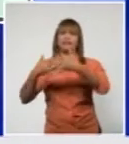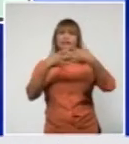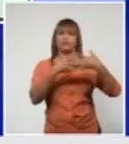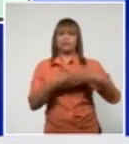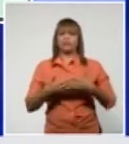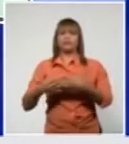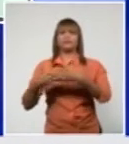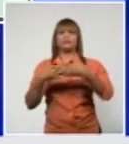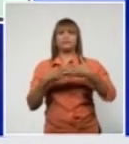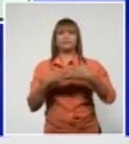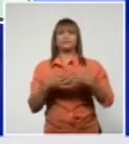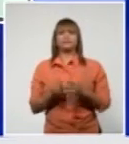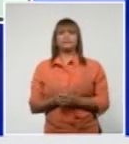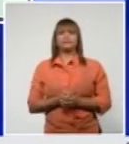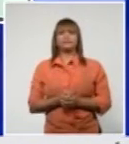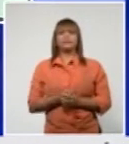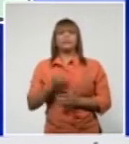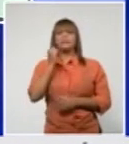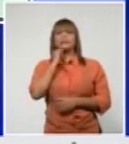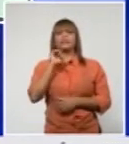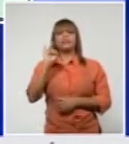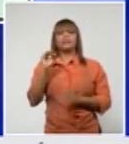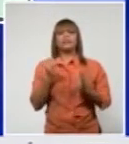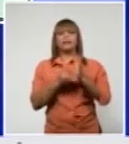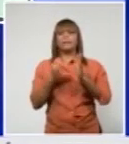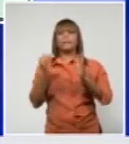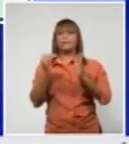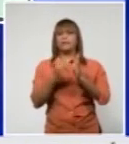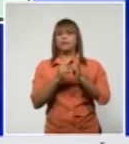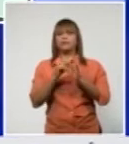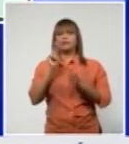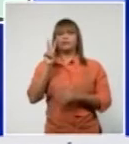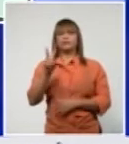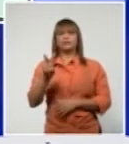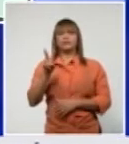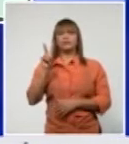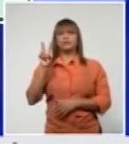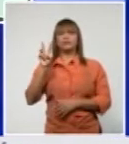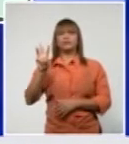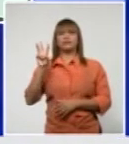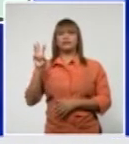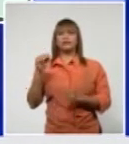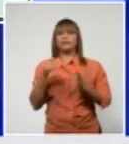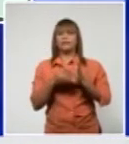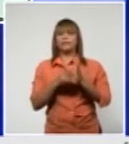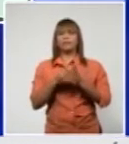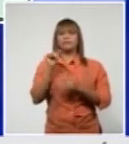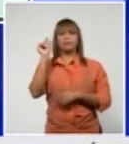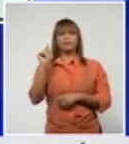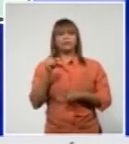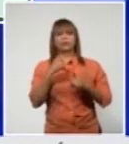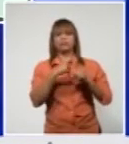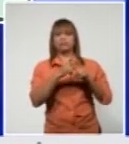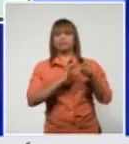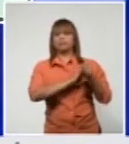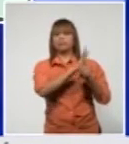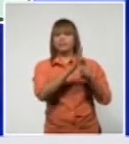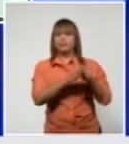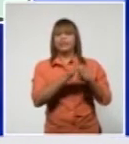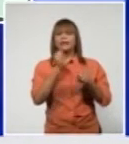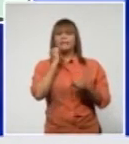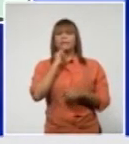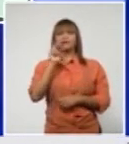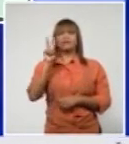than 200,000 COVID-19 fatalities. Next comes India with over 6 million